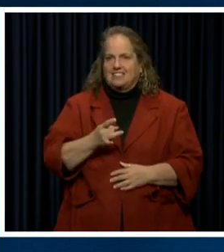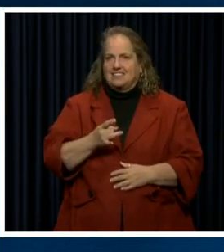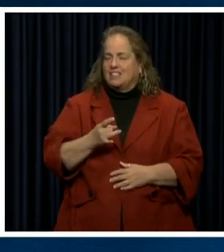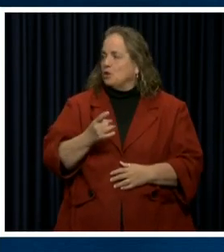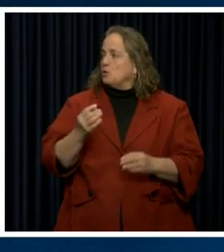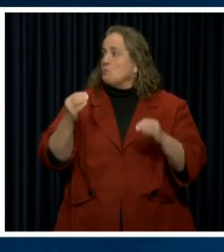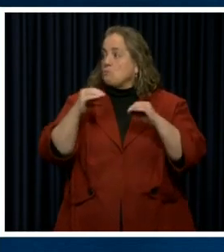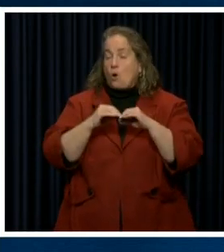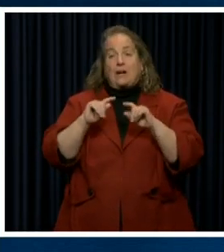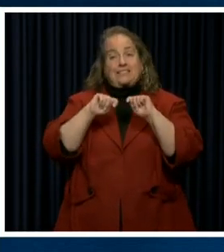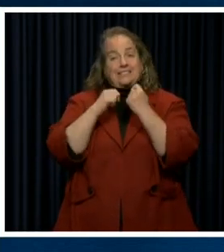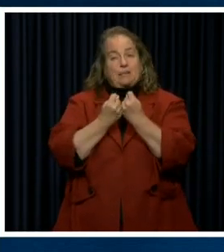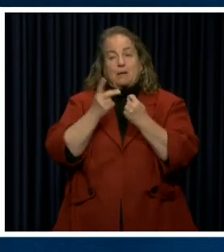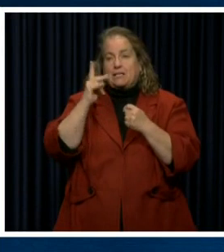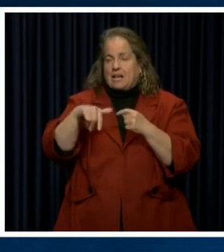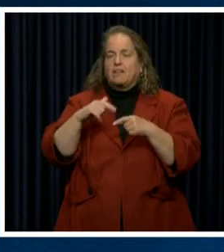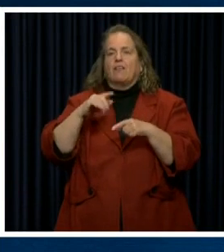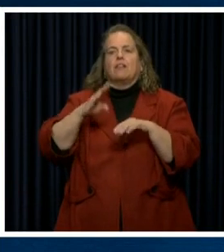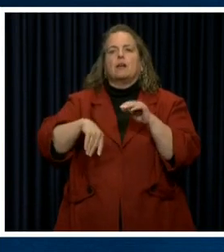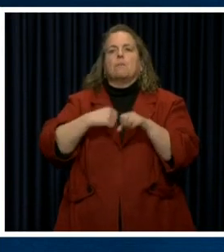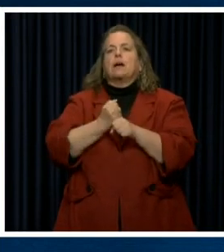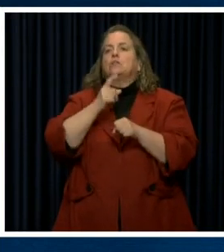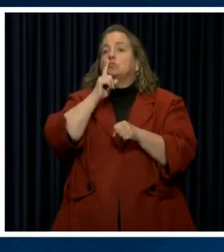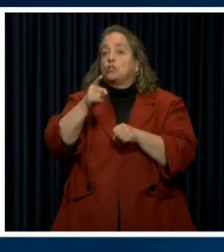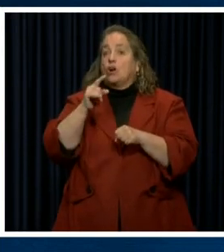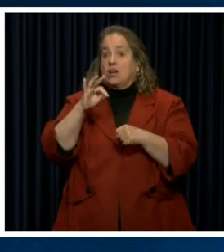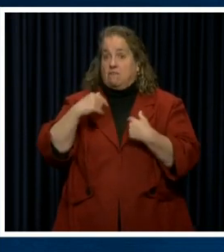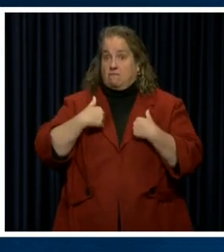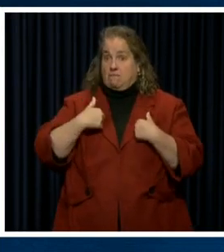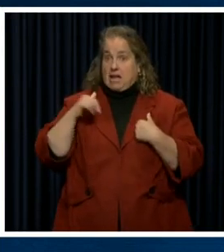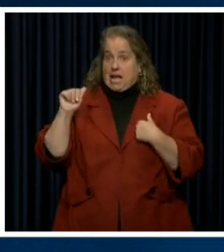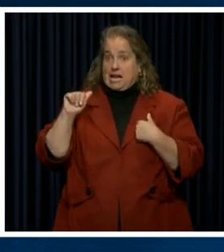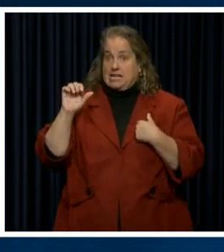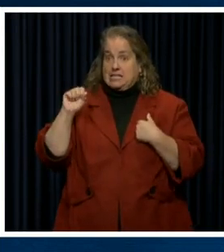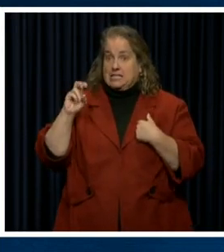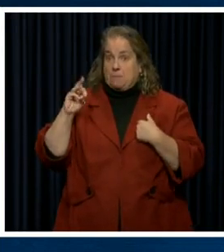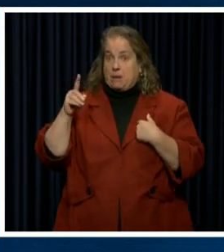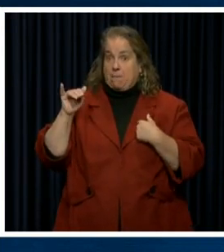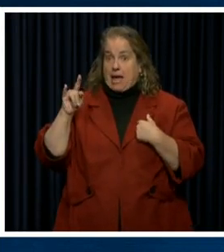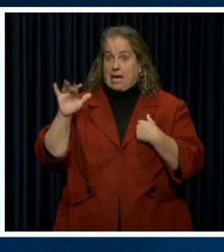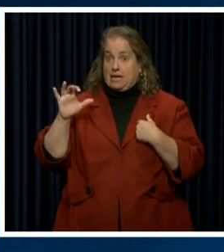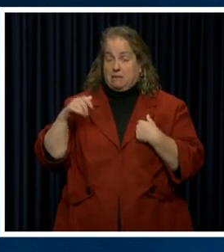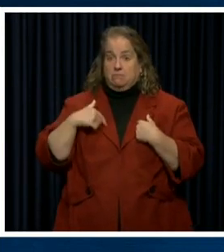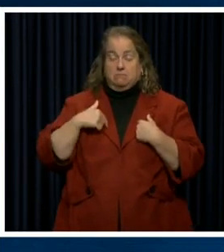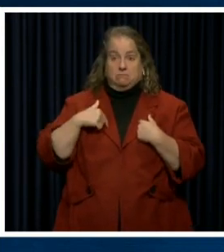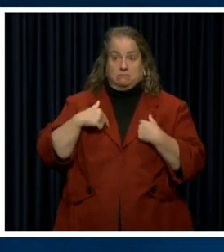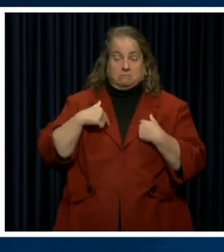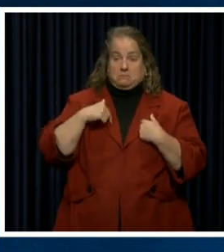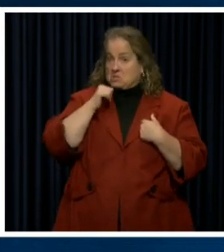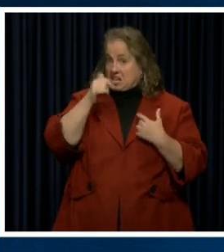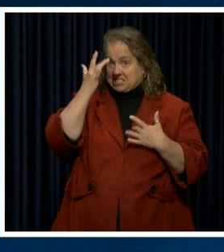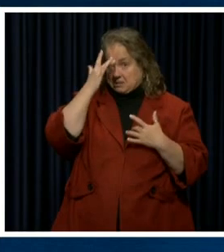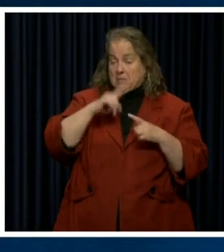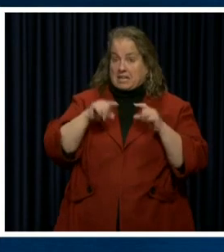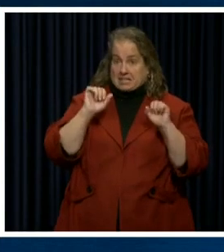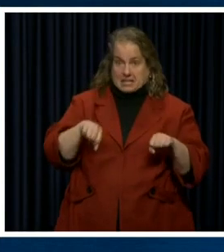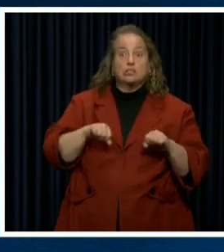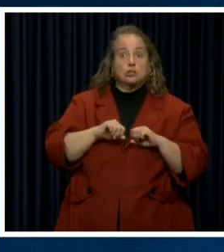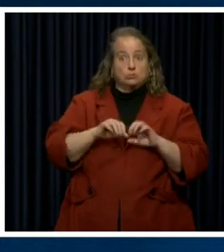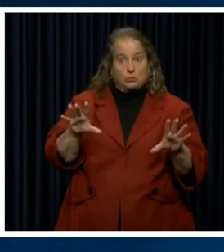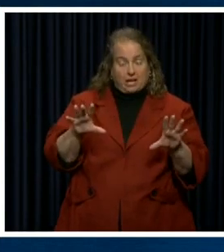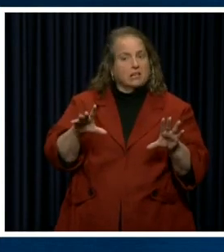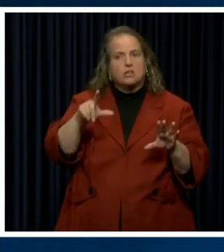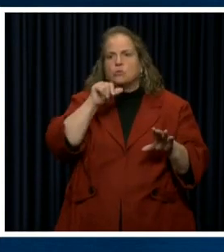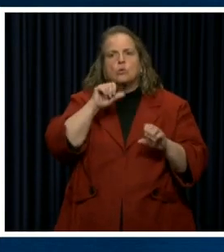could be more Team Kentucky than making sure that if you're asymptomatic, you don't spread this virus to someone else? That's what Team Kentucky is